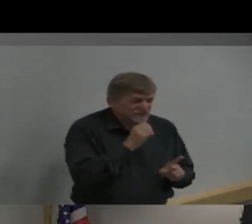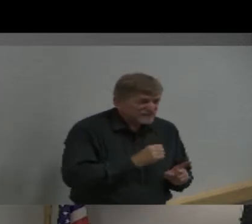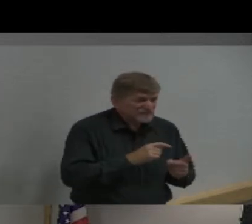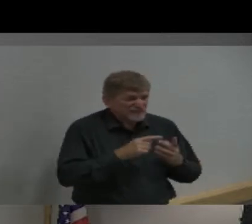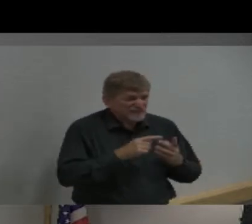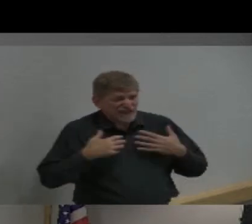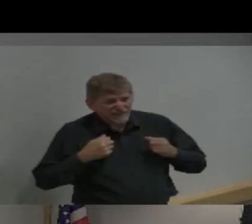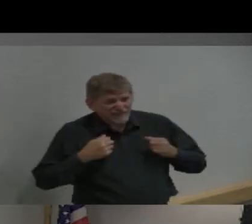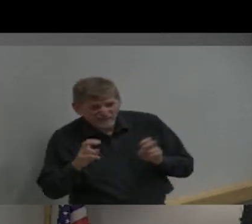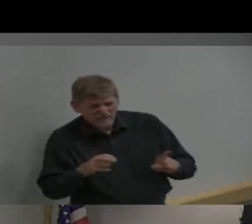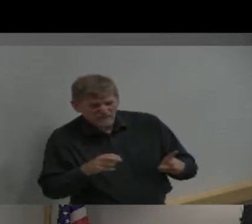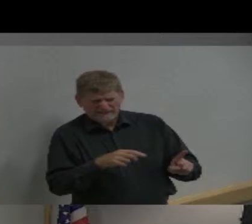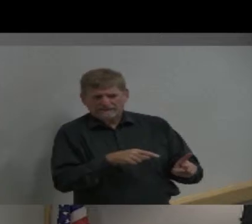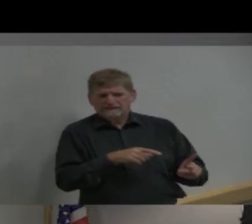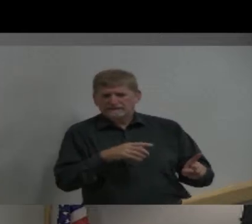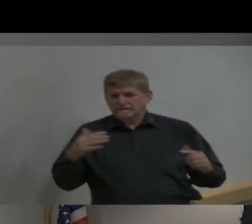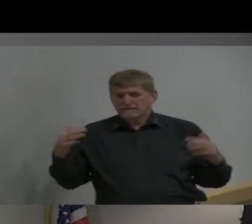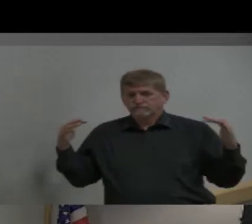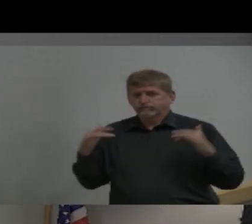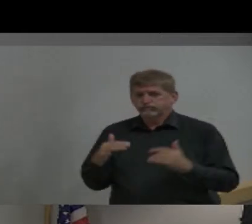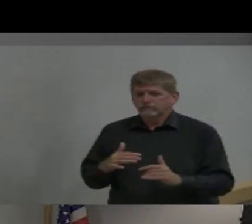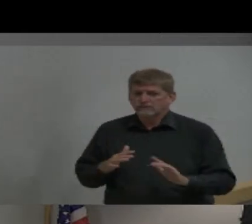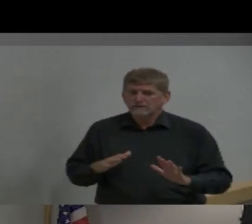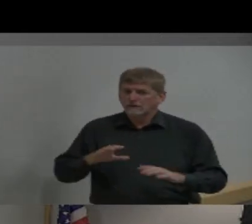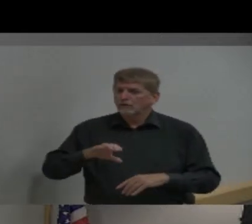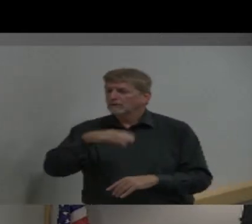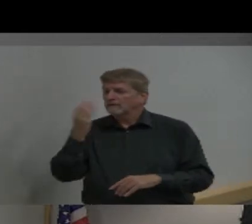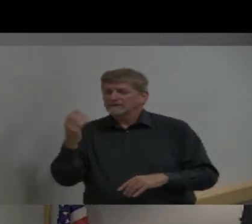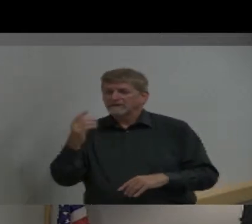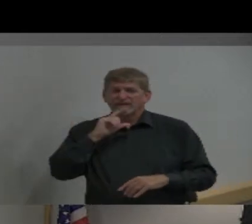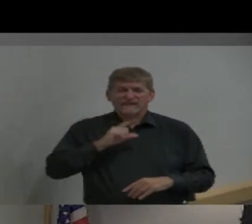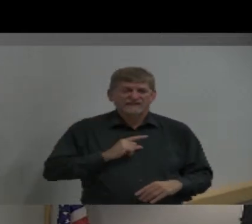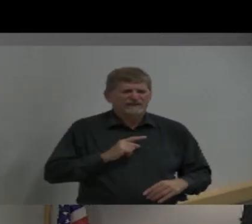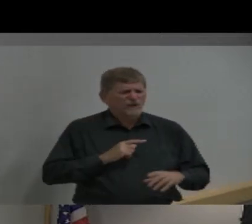gatherings with caution and careful planning.